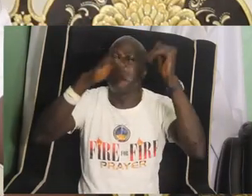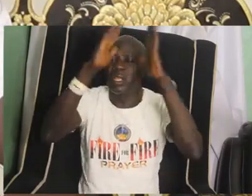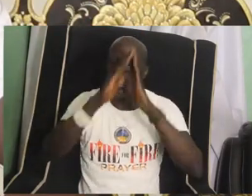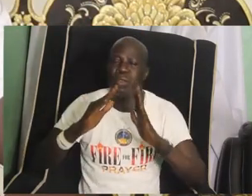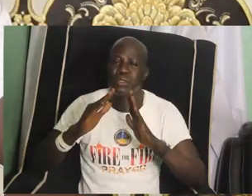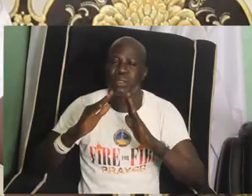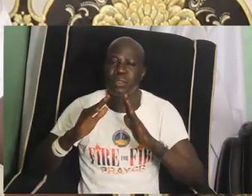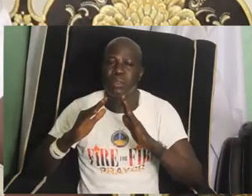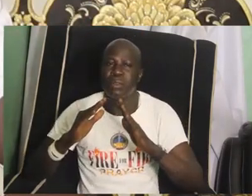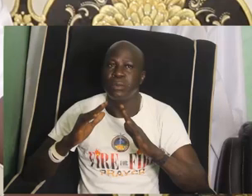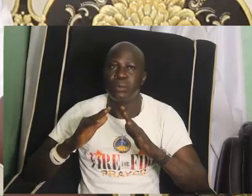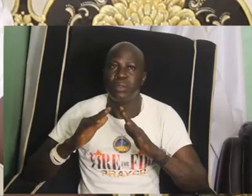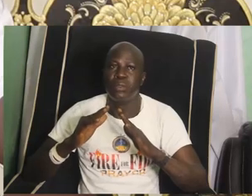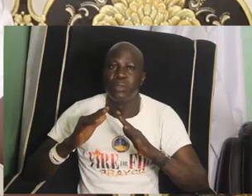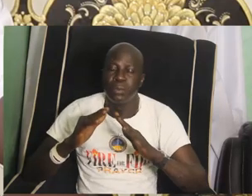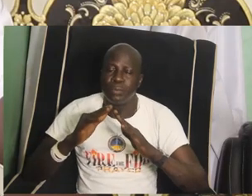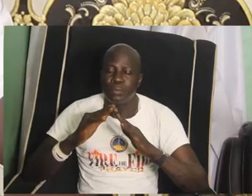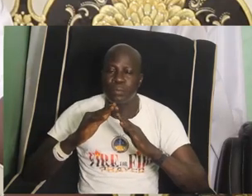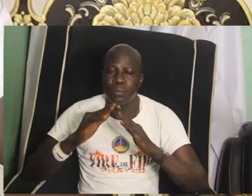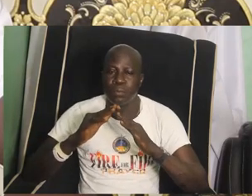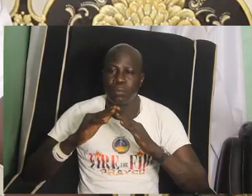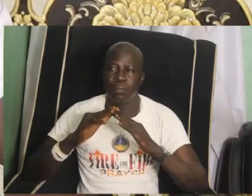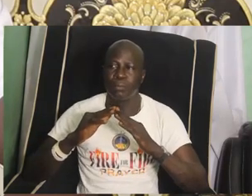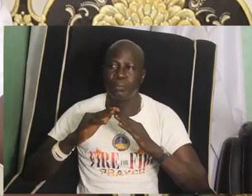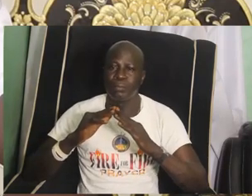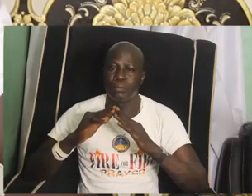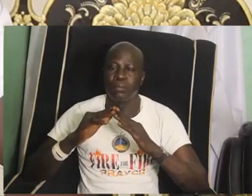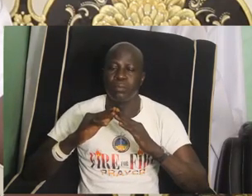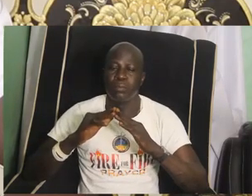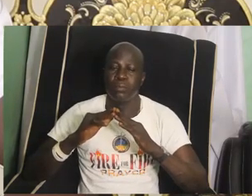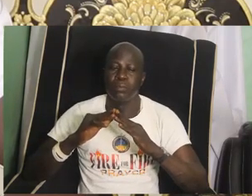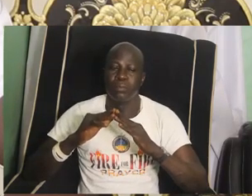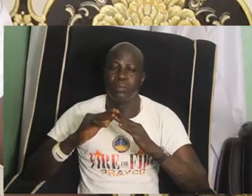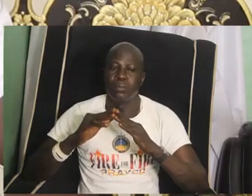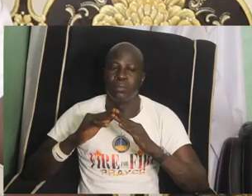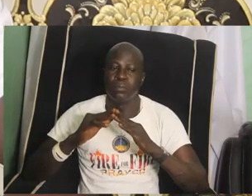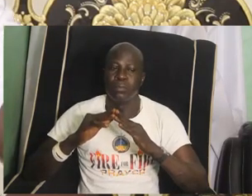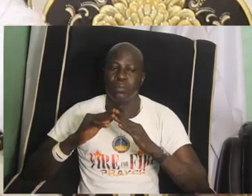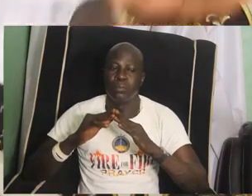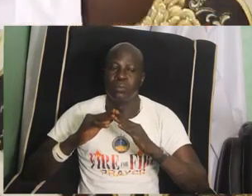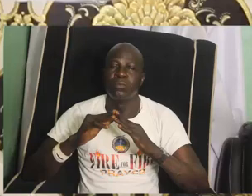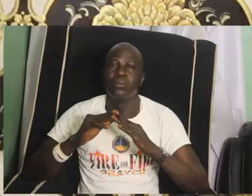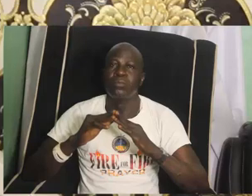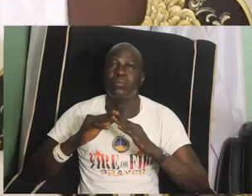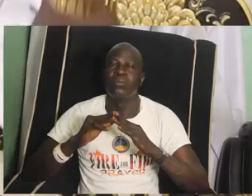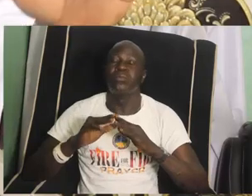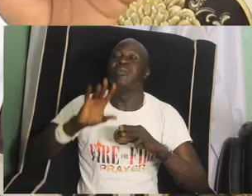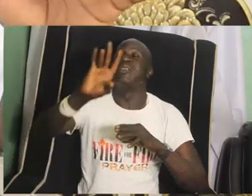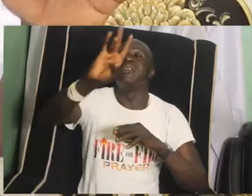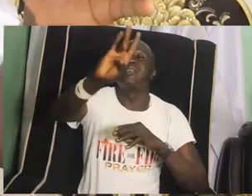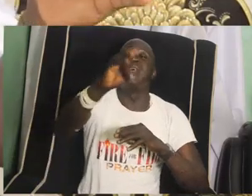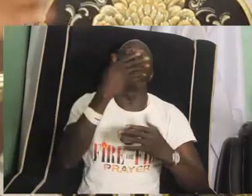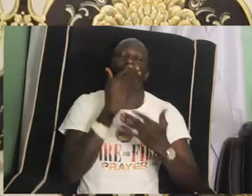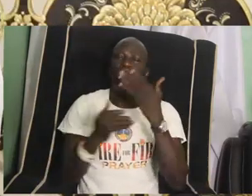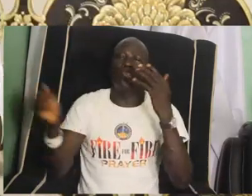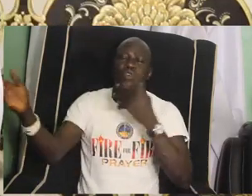Yes. Pẹ̀lú gbogbo ìpín rẹ̀ gẹ́gẹ́ bí gbogbo èyí tí ó yẹ. Yes. Ó sì fi ọdún méje kọ. Ọdún méje gbáko. Seven